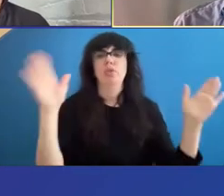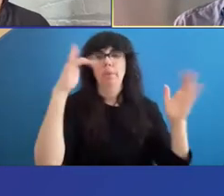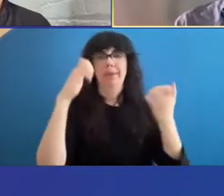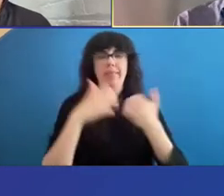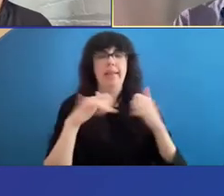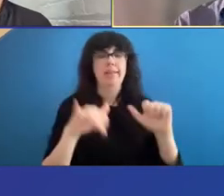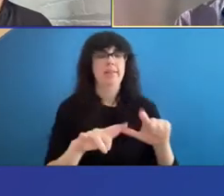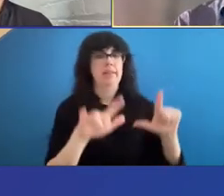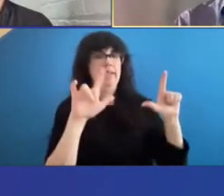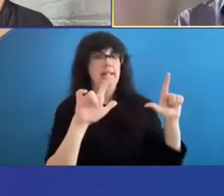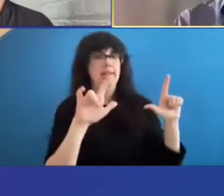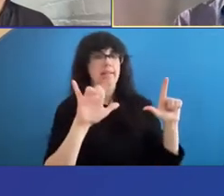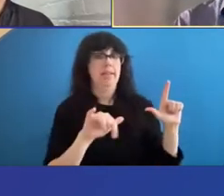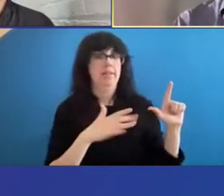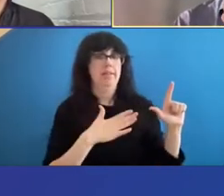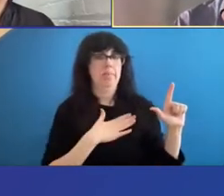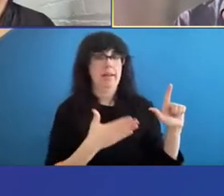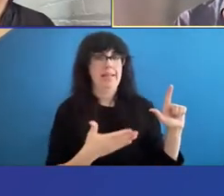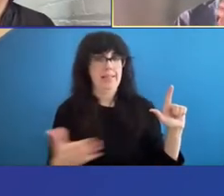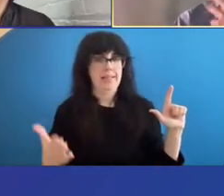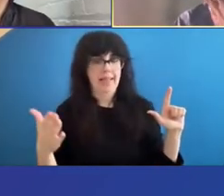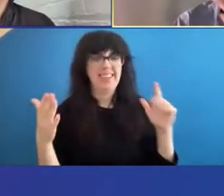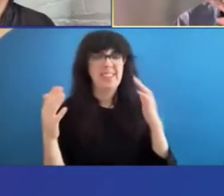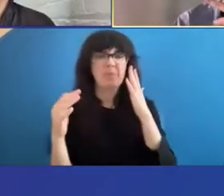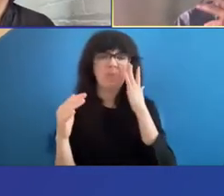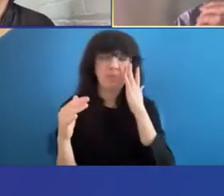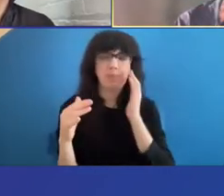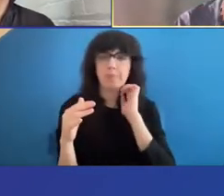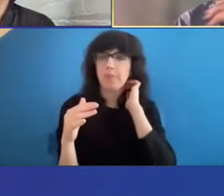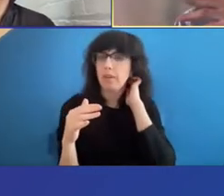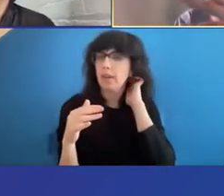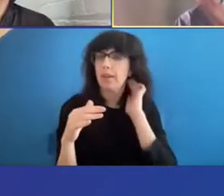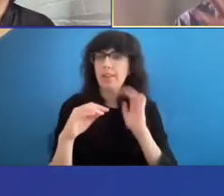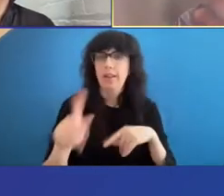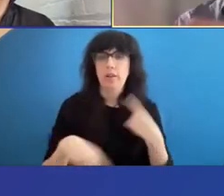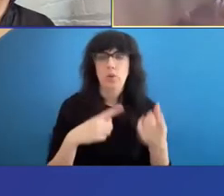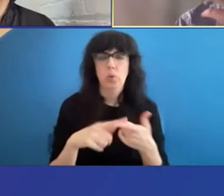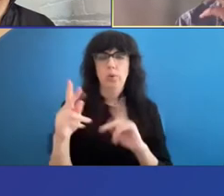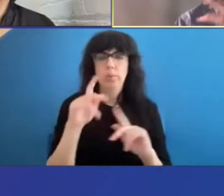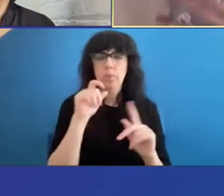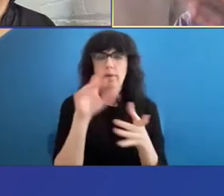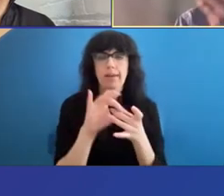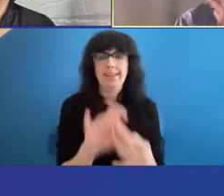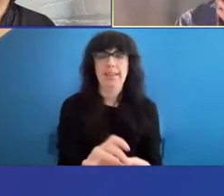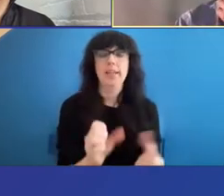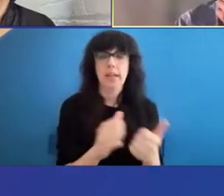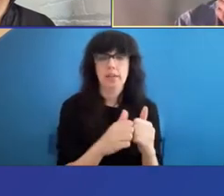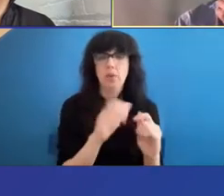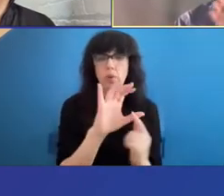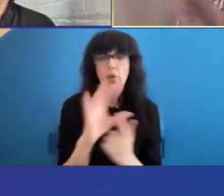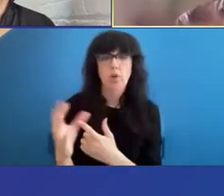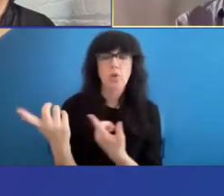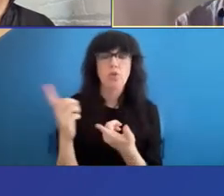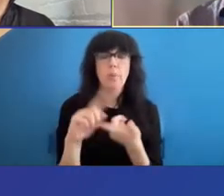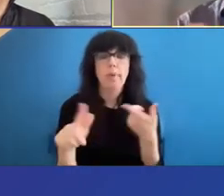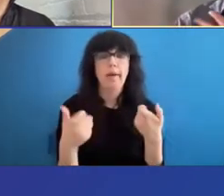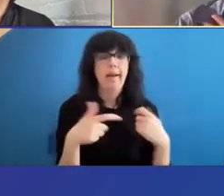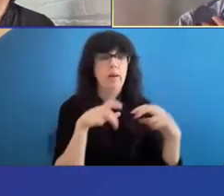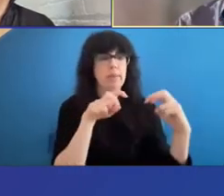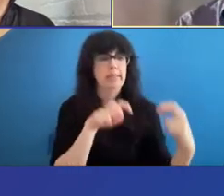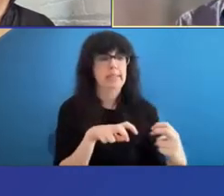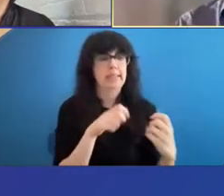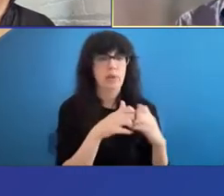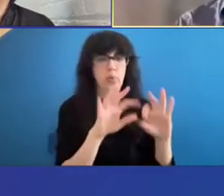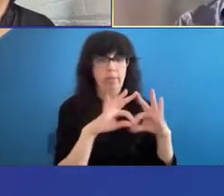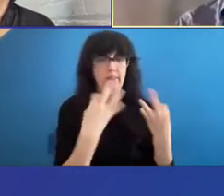my thing, you know, like culture is the lens, and it's when people aren't connected with culture. But like I was sitting with this